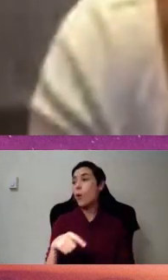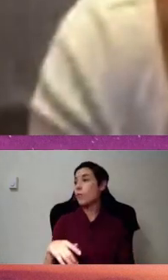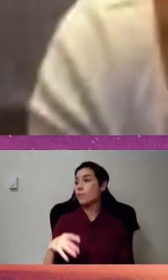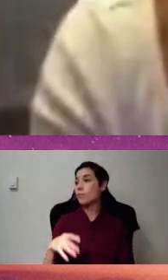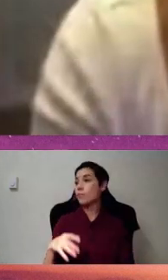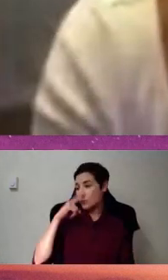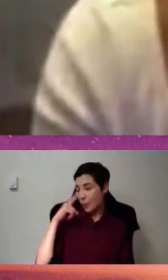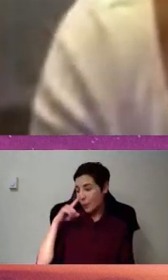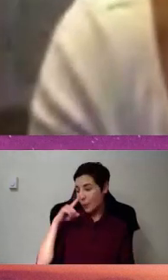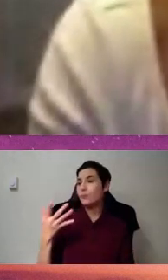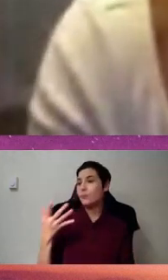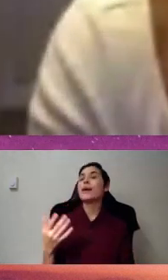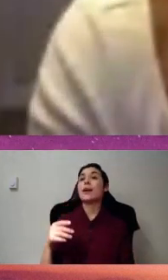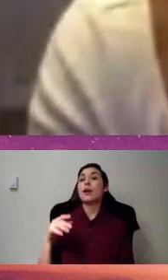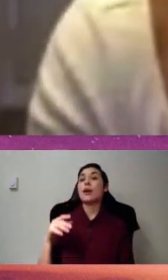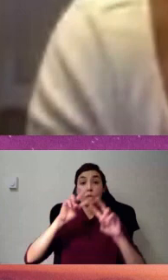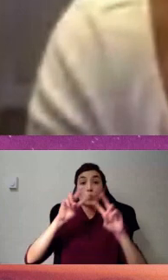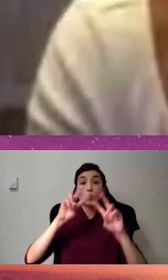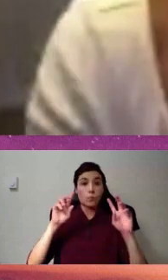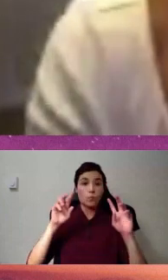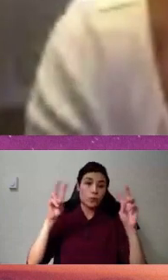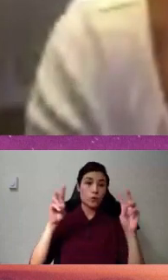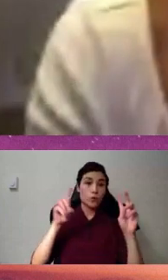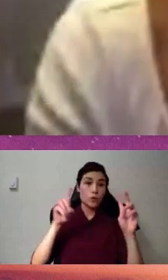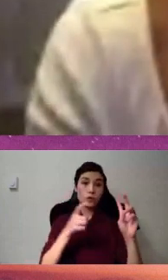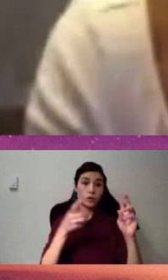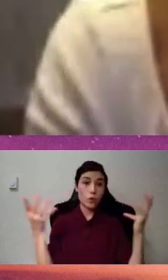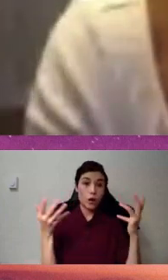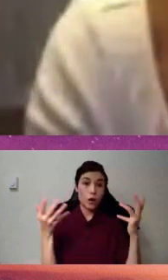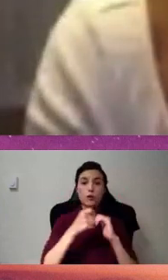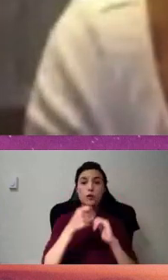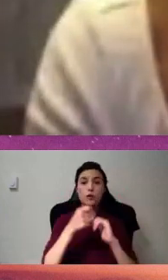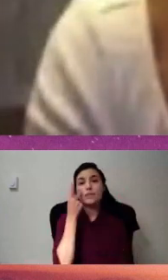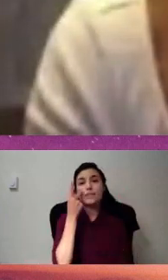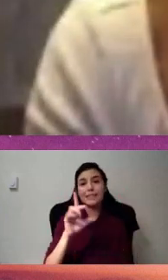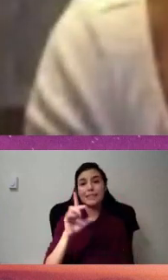do you see decolonization moving in your communities?